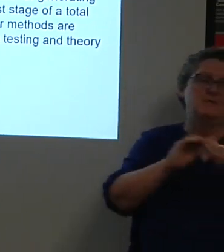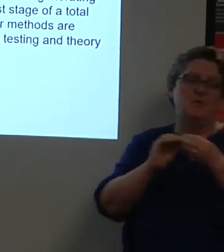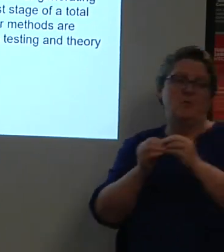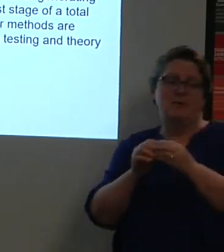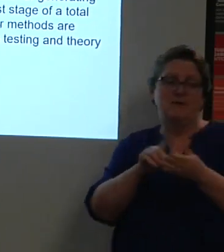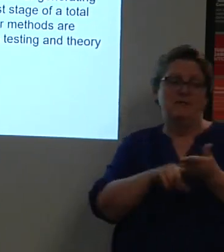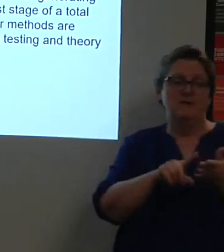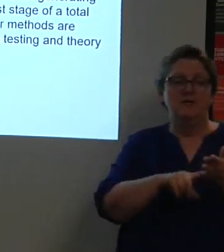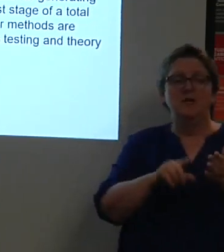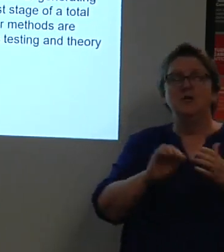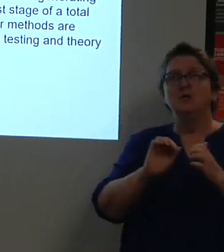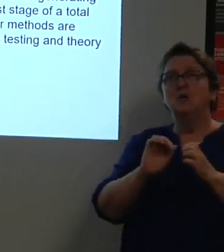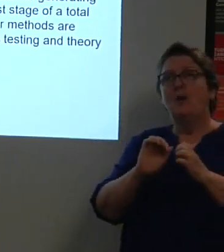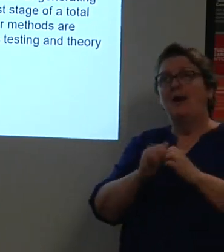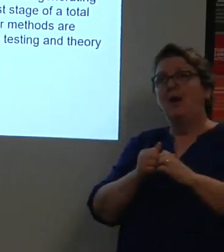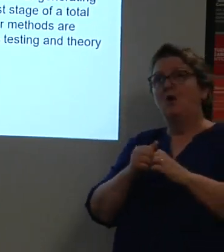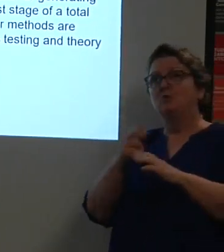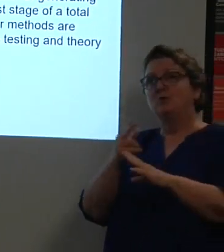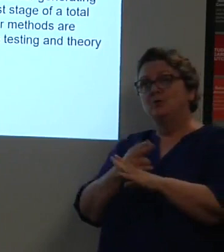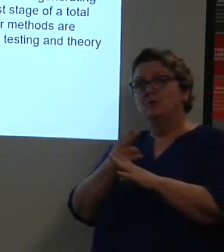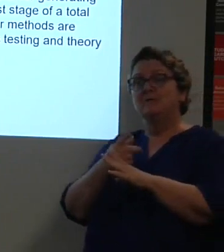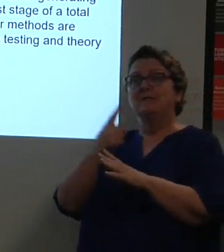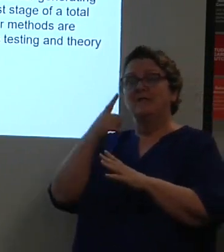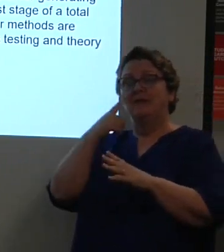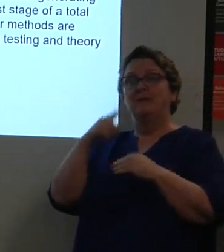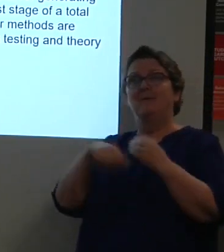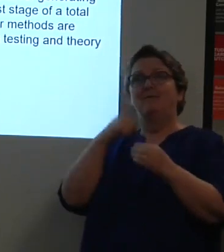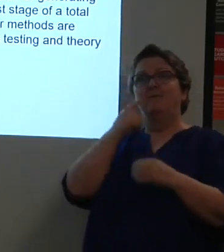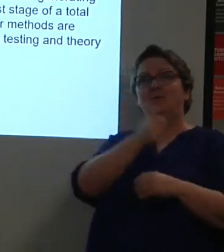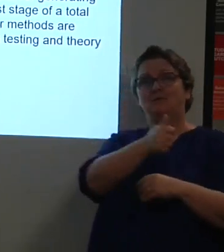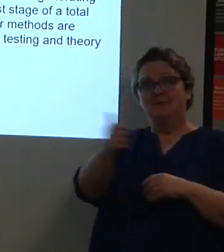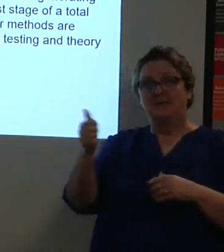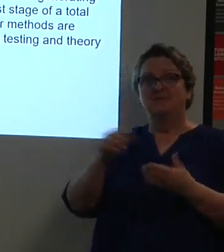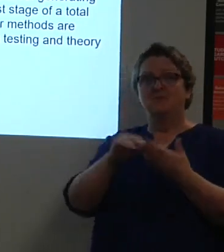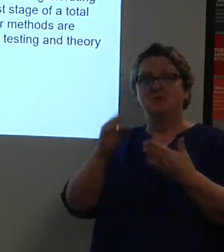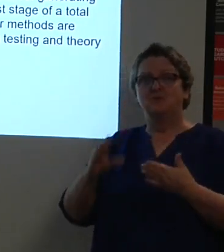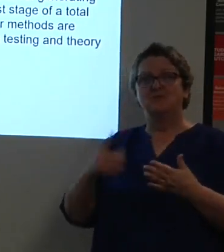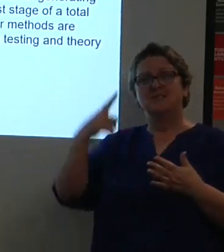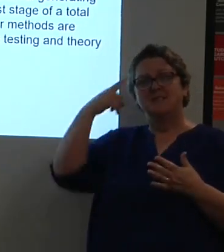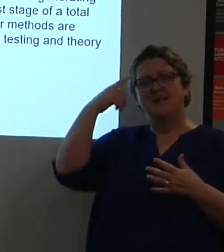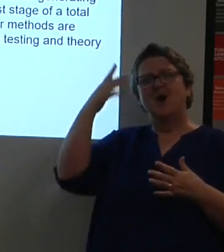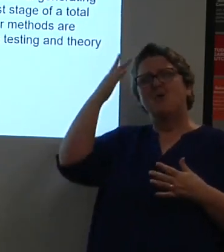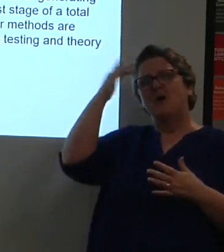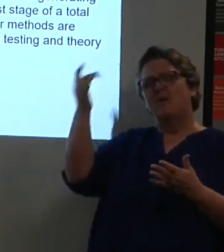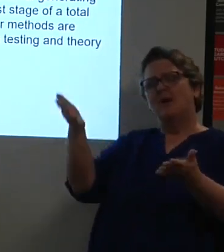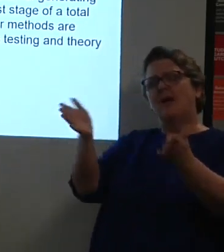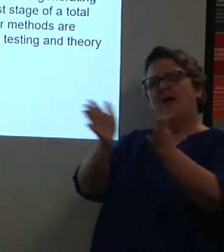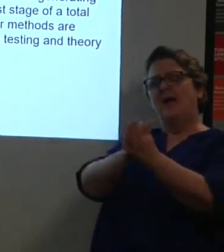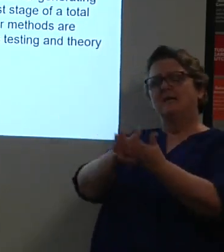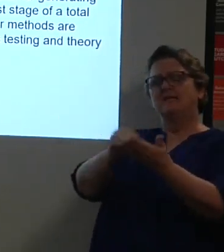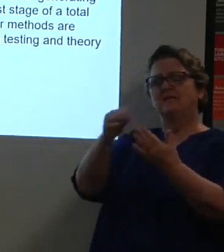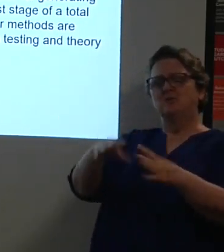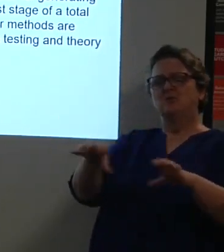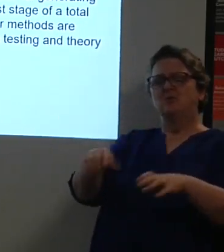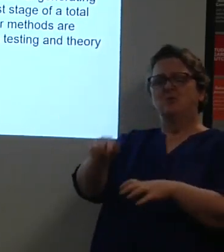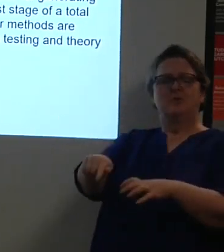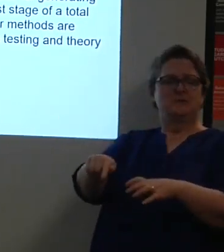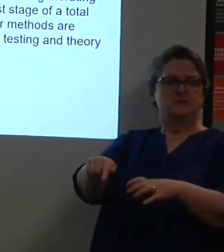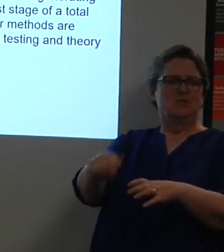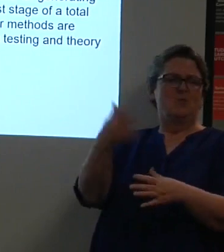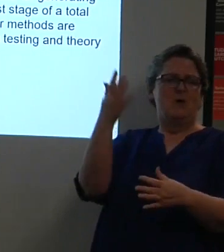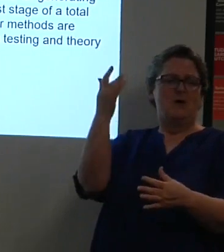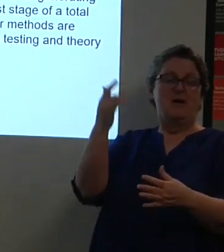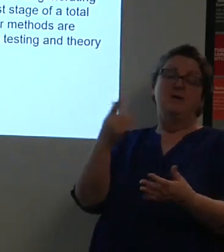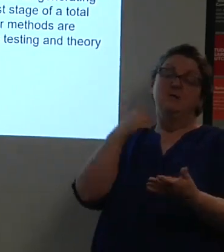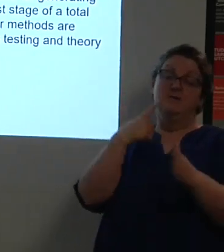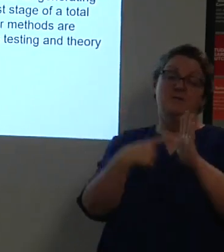to building them with yourselves or your students is, why would you ask your students to do this as an activity? So for example,